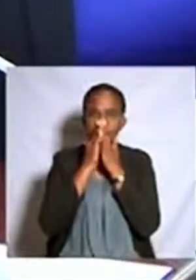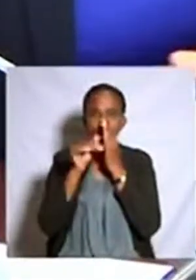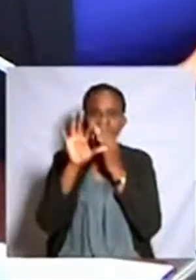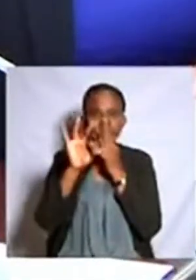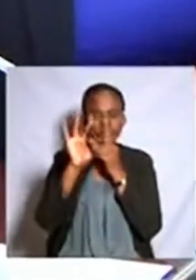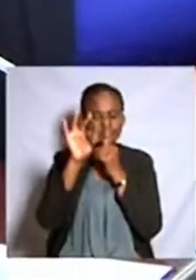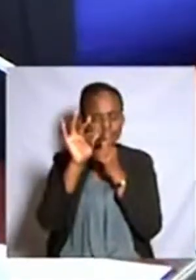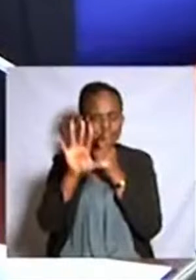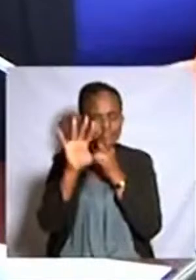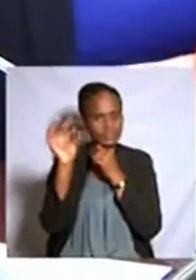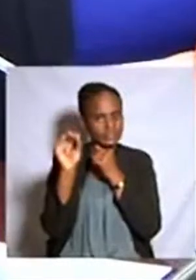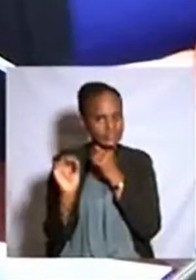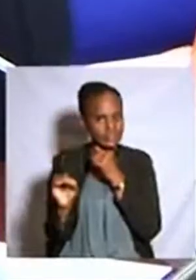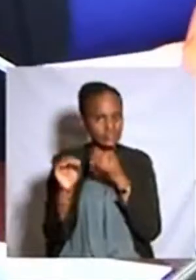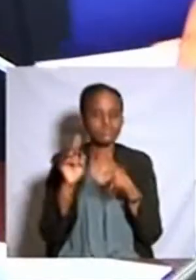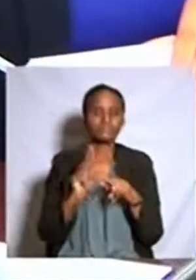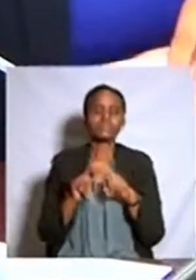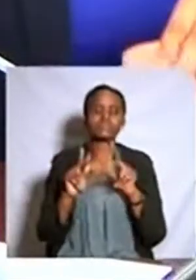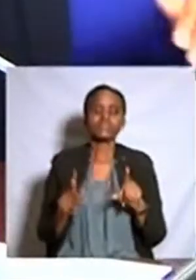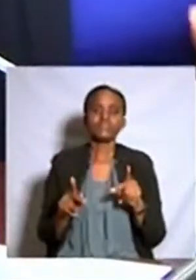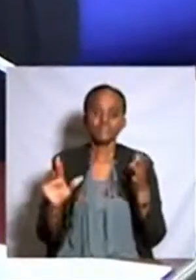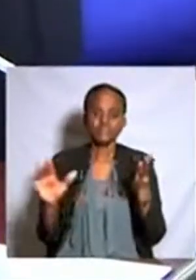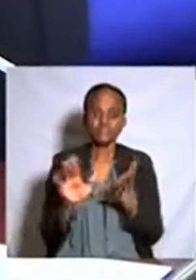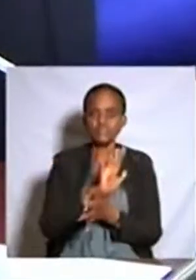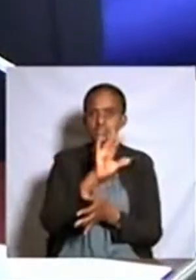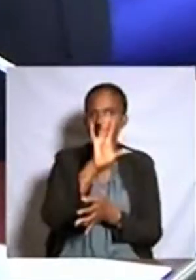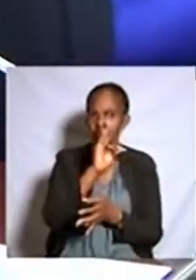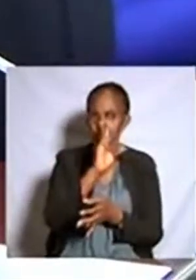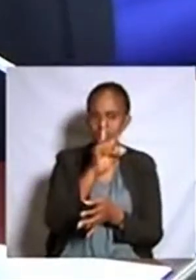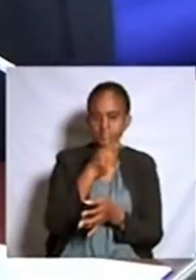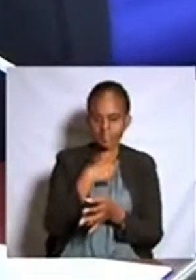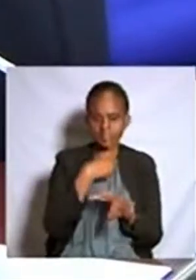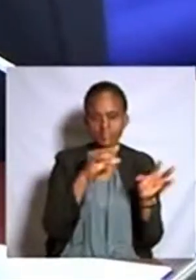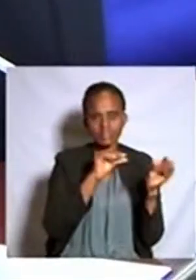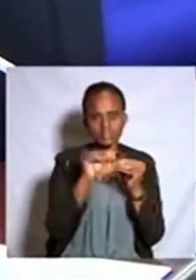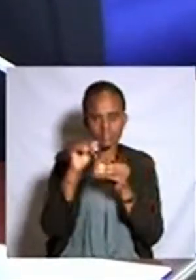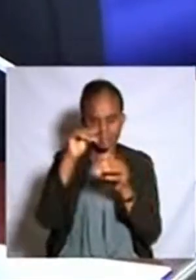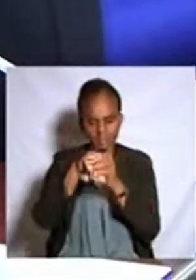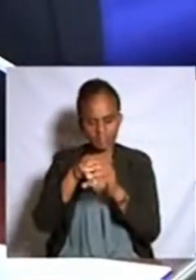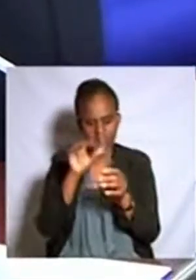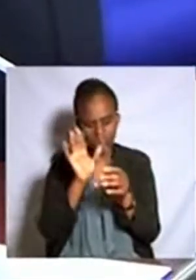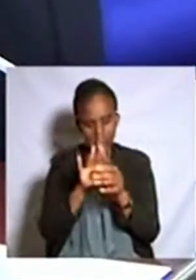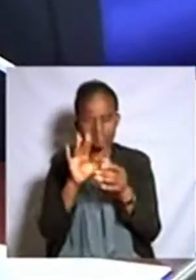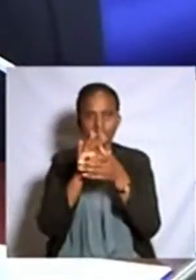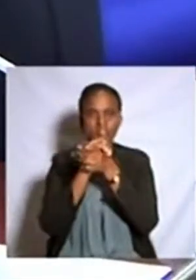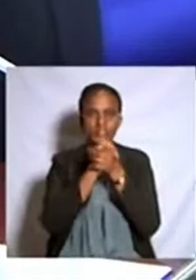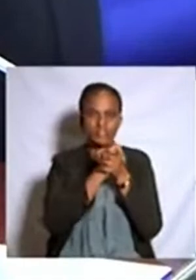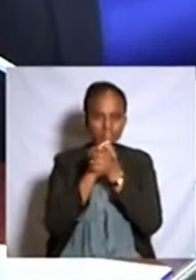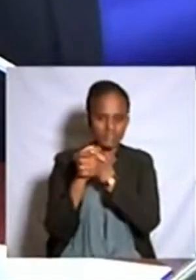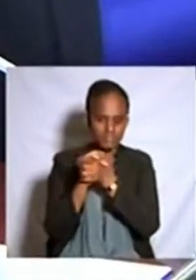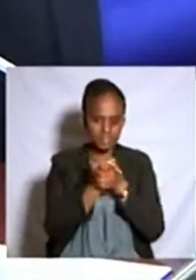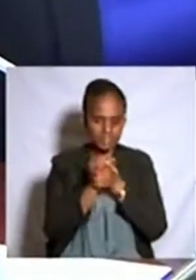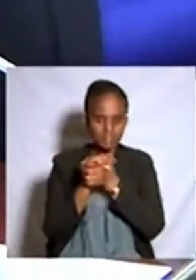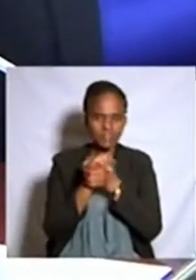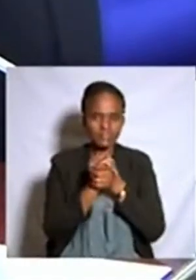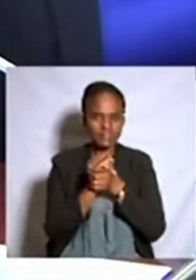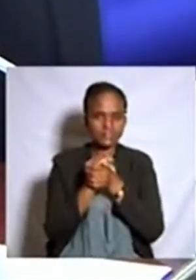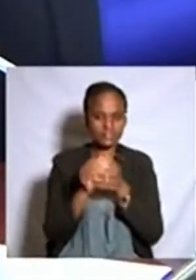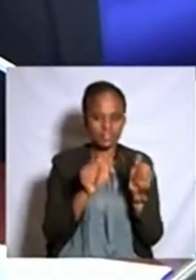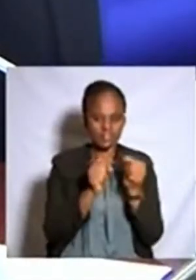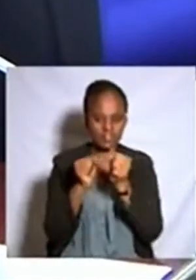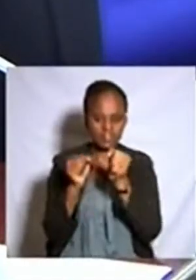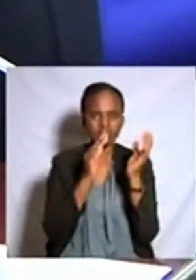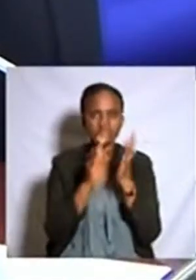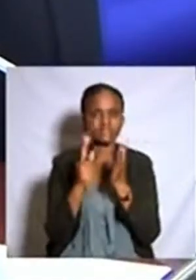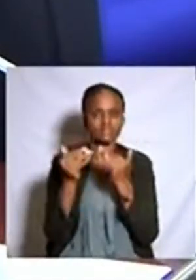95%. Chair, on page 17 I move. That is included in the corporate strategy plan.